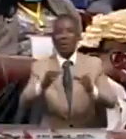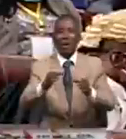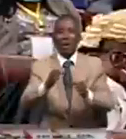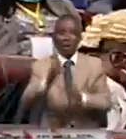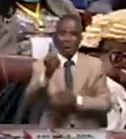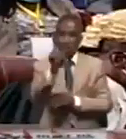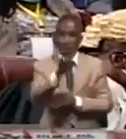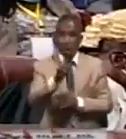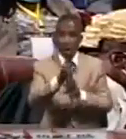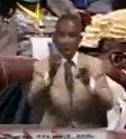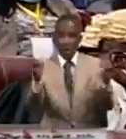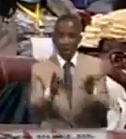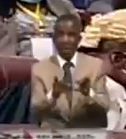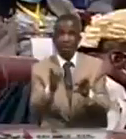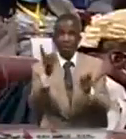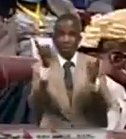there is only a judge